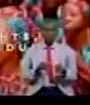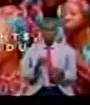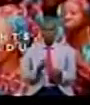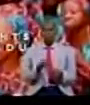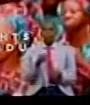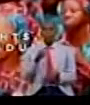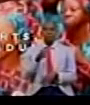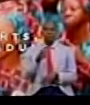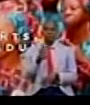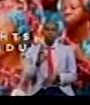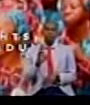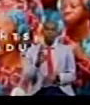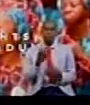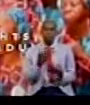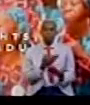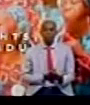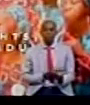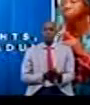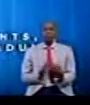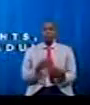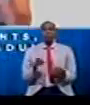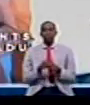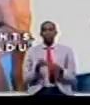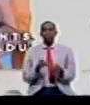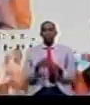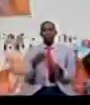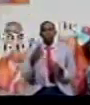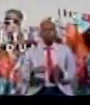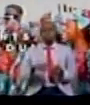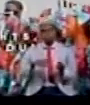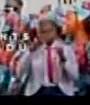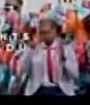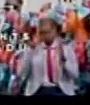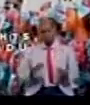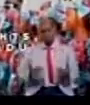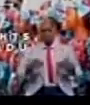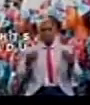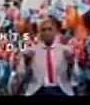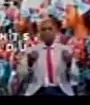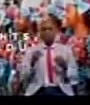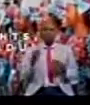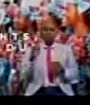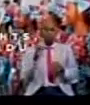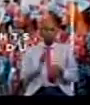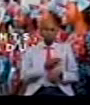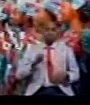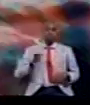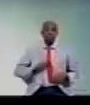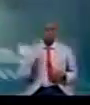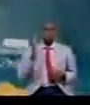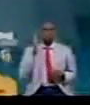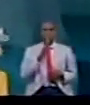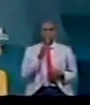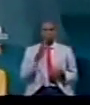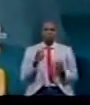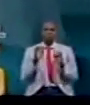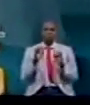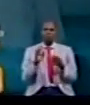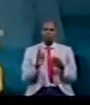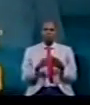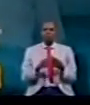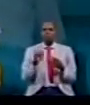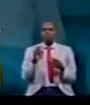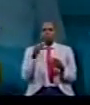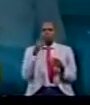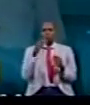crossing over to the new year. I mean, look at where we are now, September, the month of